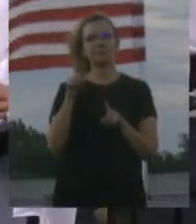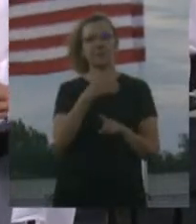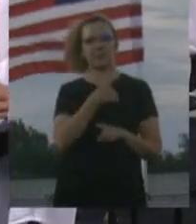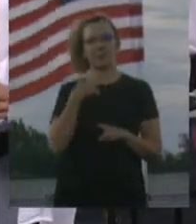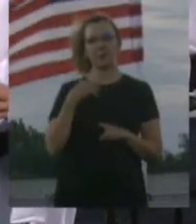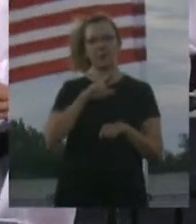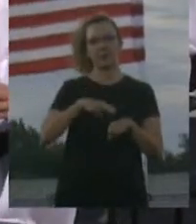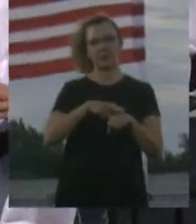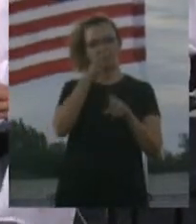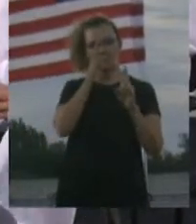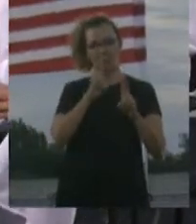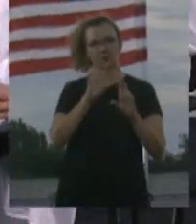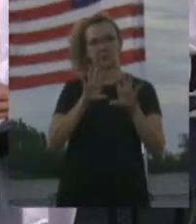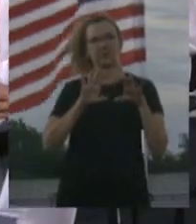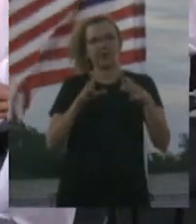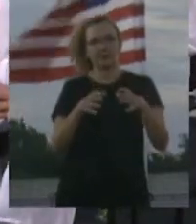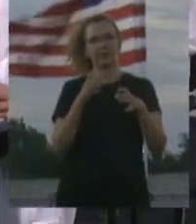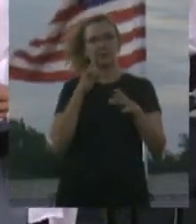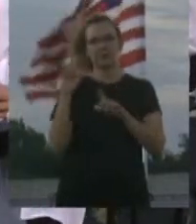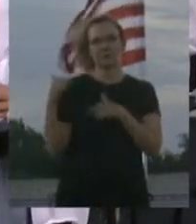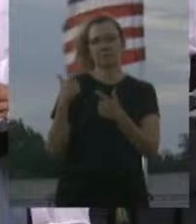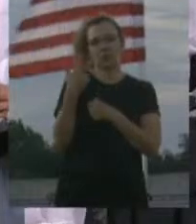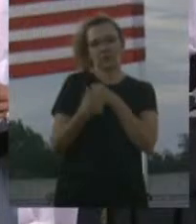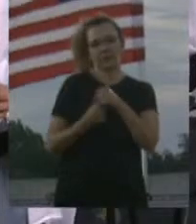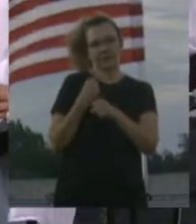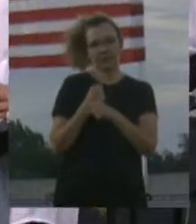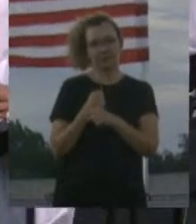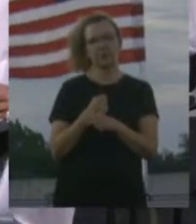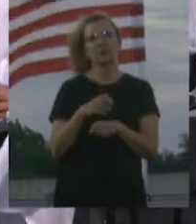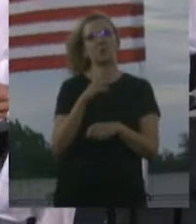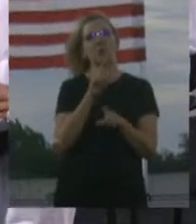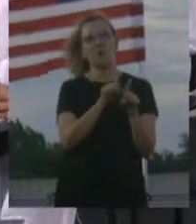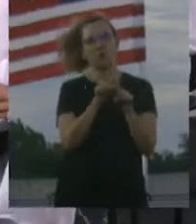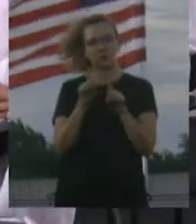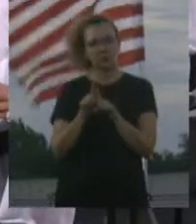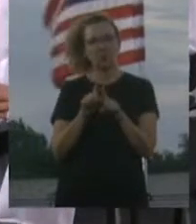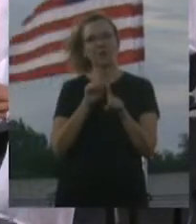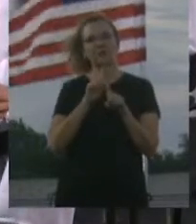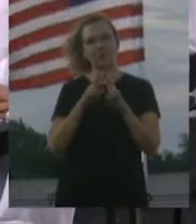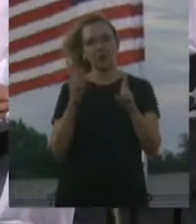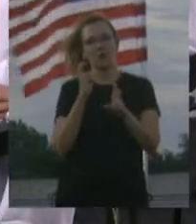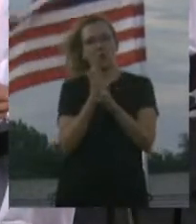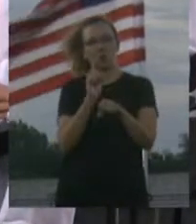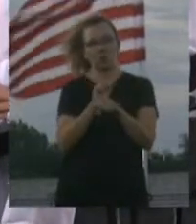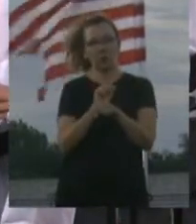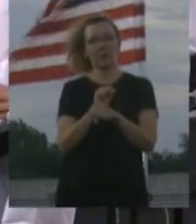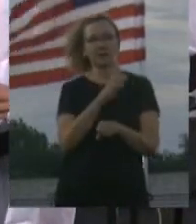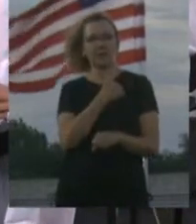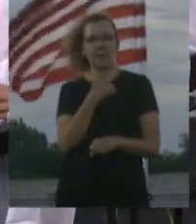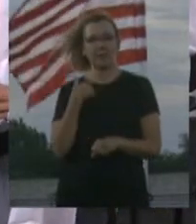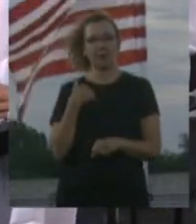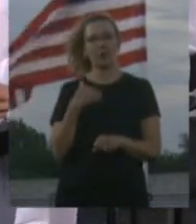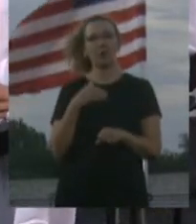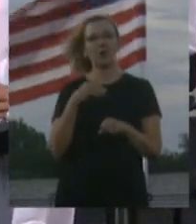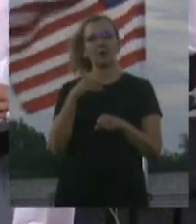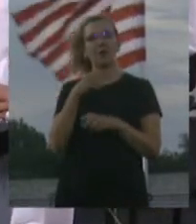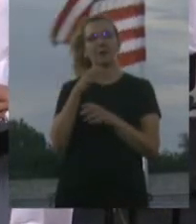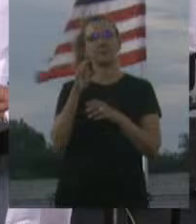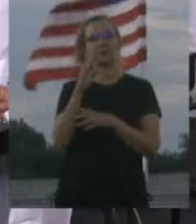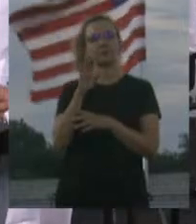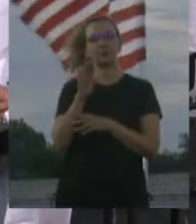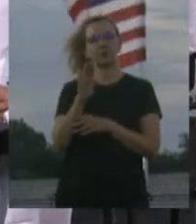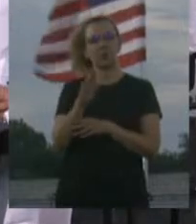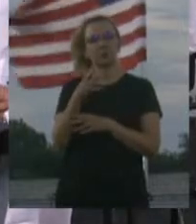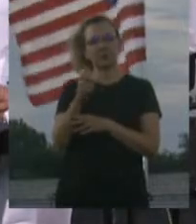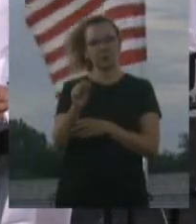the National Honor Society for the last 3 years and a dedicated member of Brackenridge High School's Influencers Club this